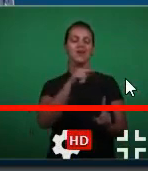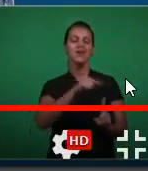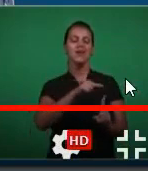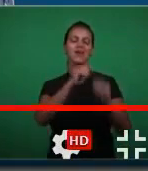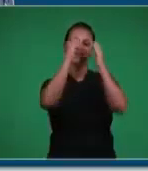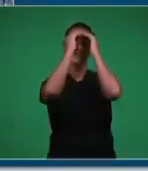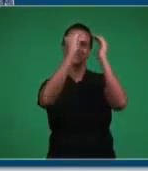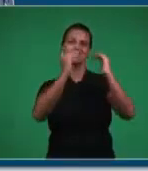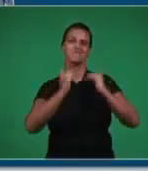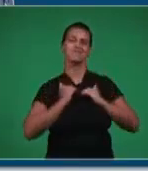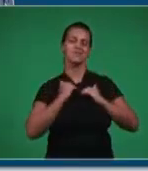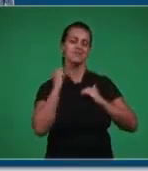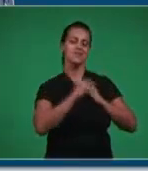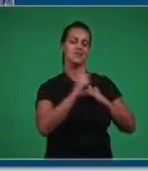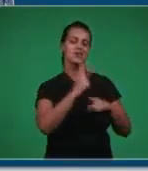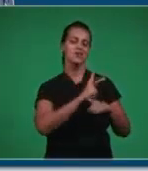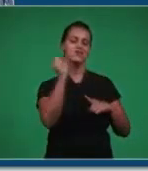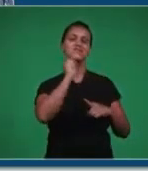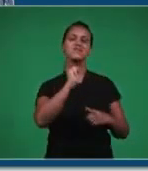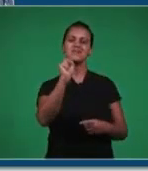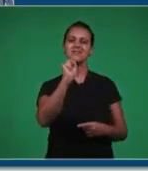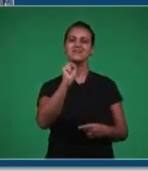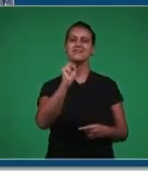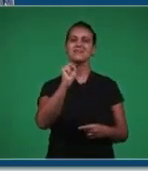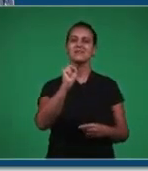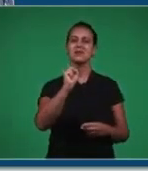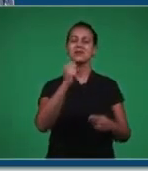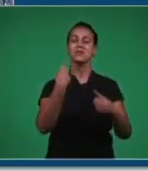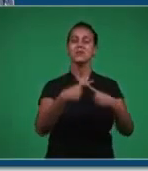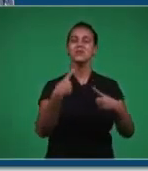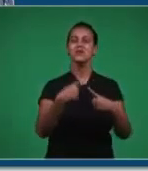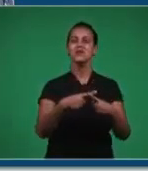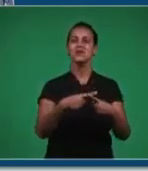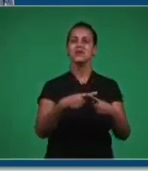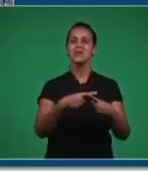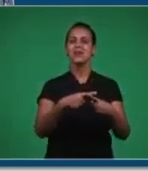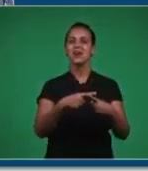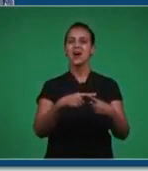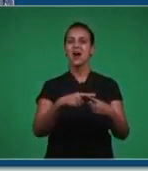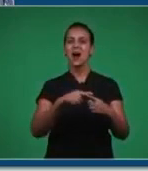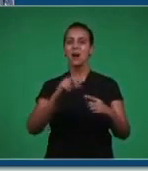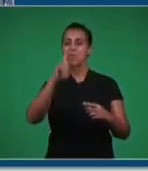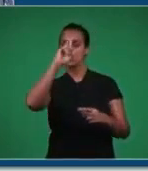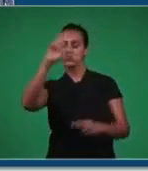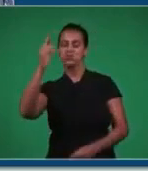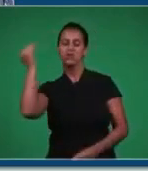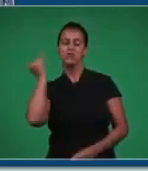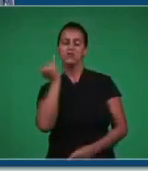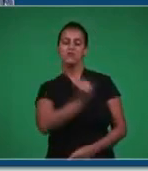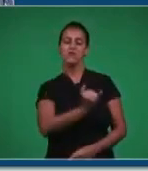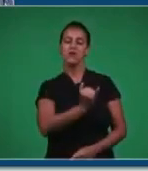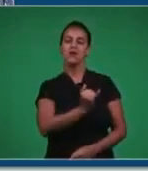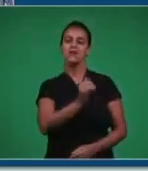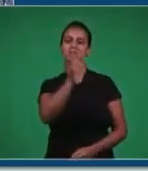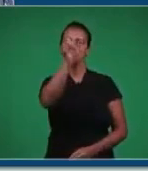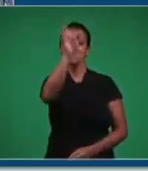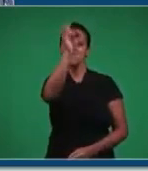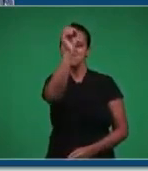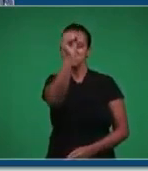he went, and he was a victorious one. That's why the word of the Lord touched the bone marrow, giving the renewal of life through his